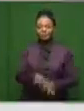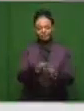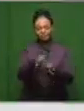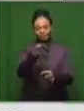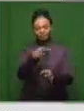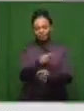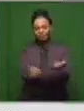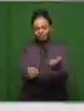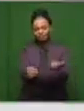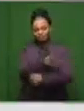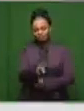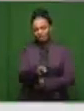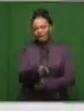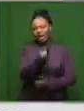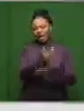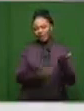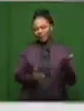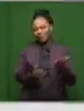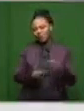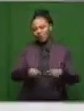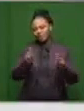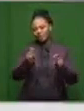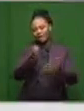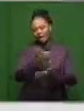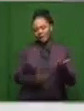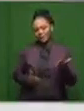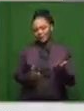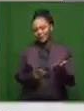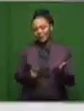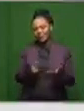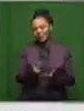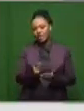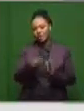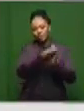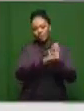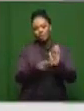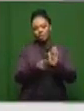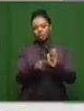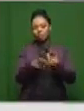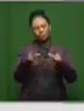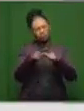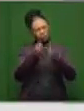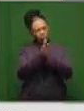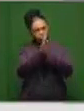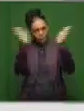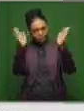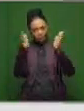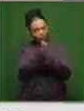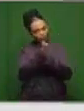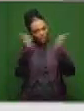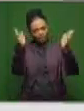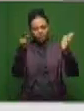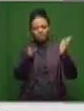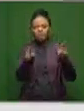about half or less than half the cost of vaccination programs because the program is much broader and covers many